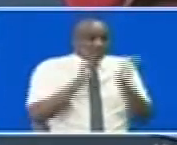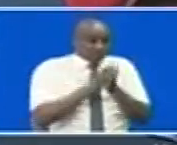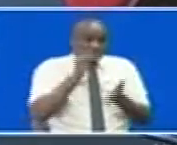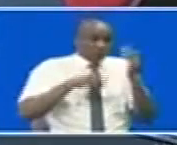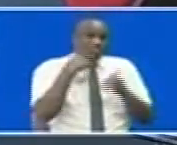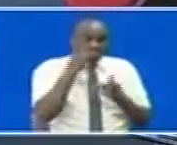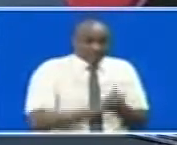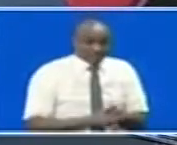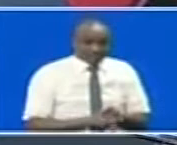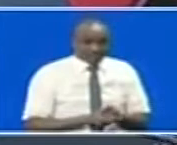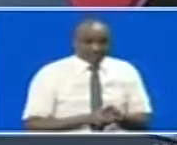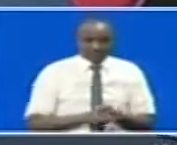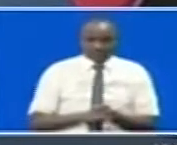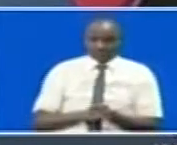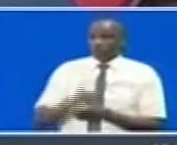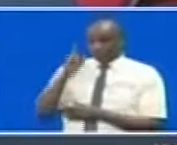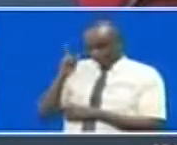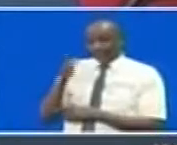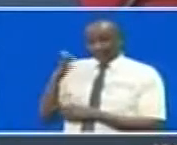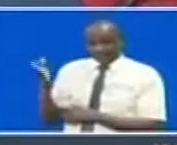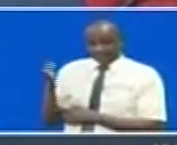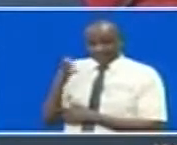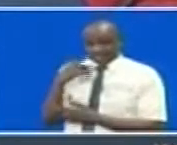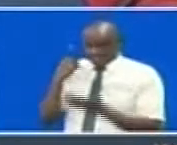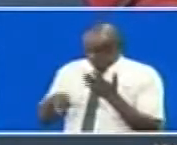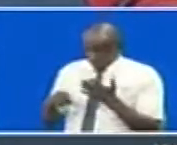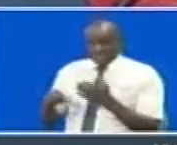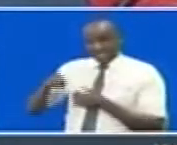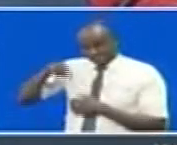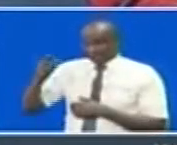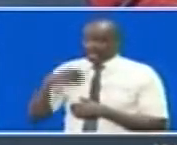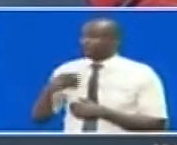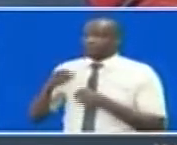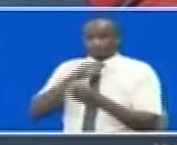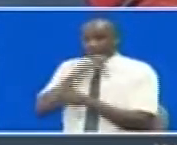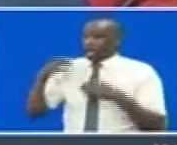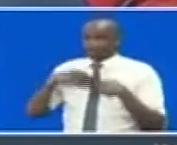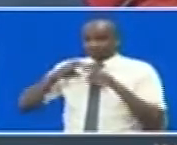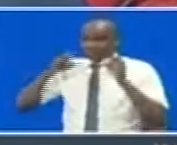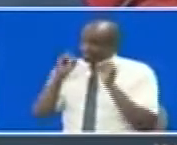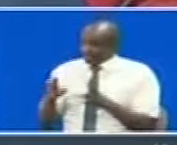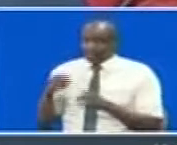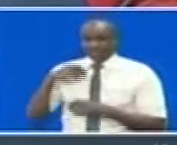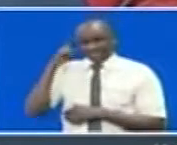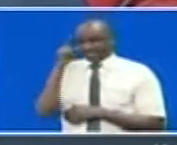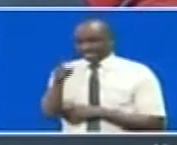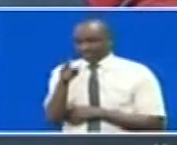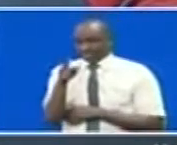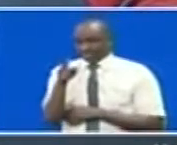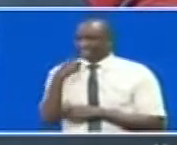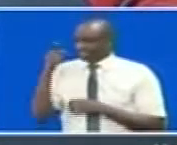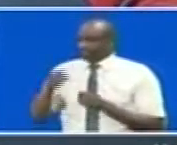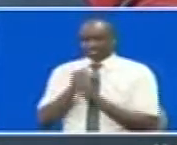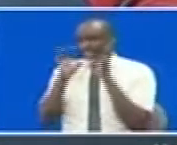saying? One thing that the chair said is that they do not have power to investigate, which I find to be less than candid,